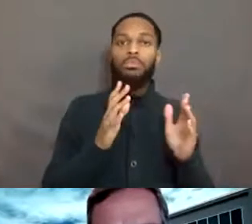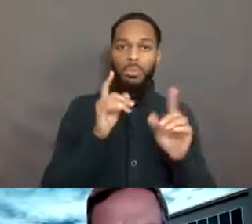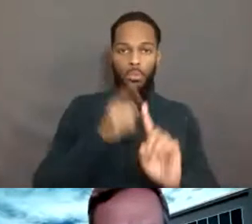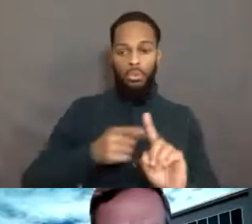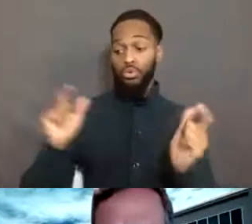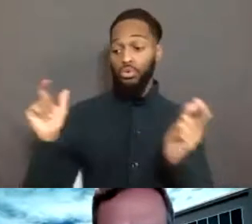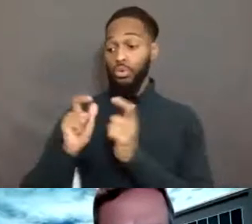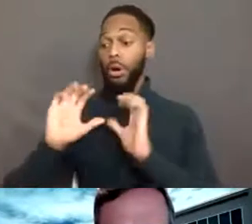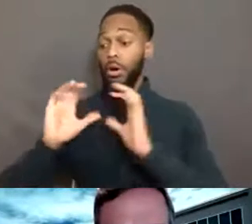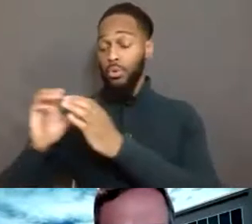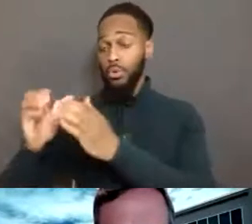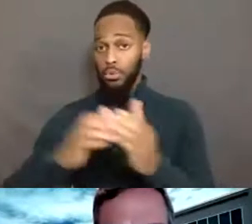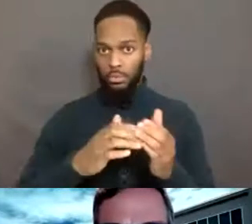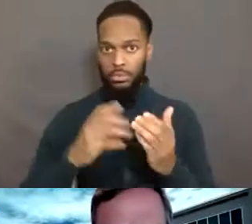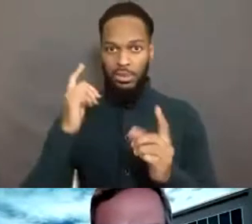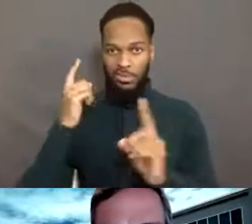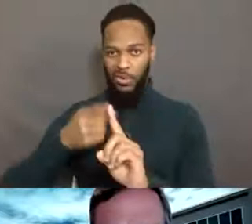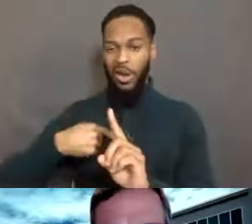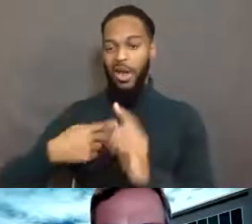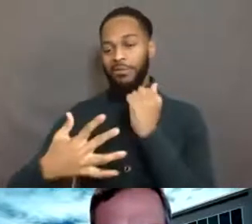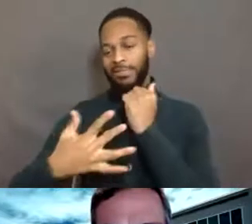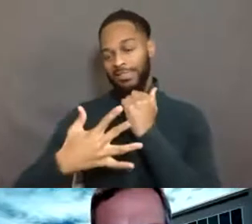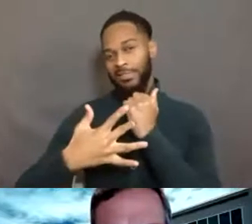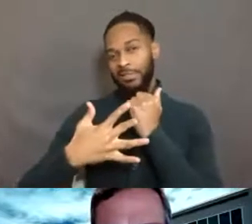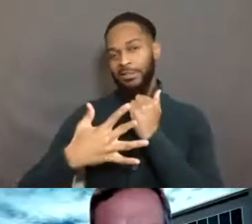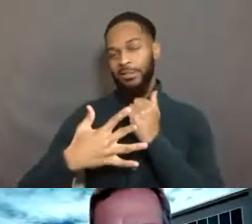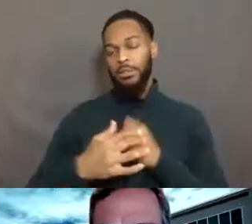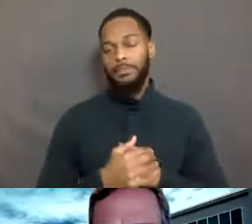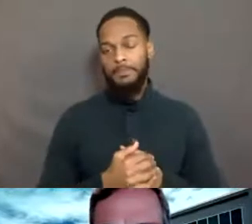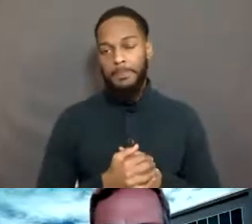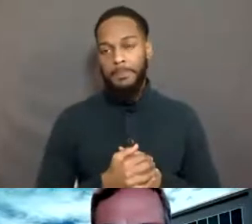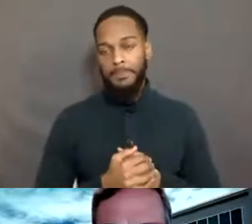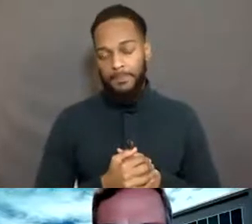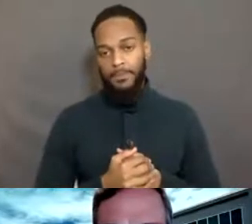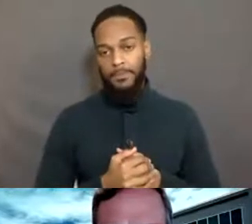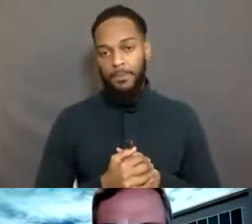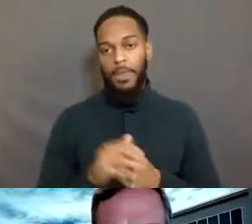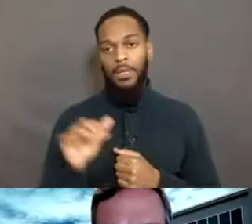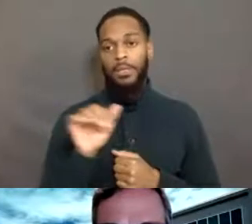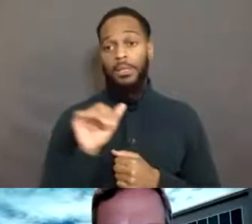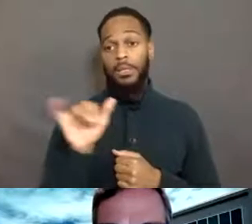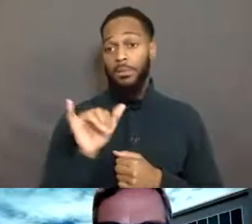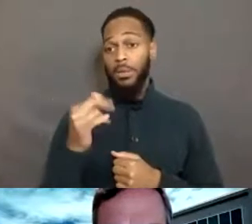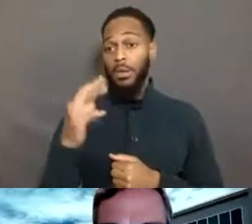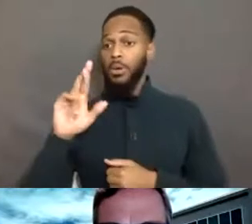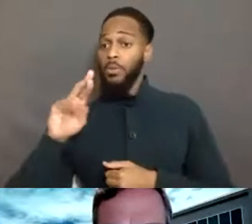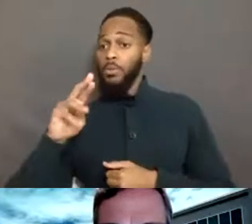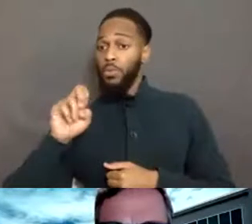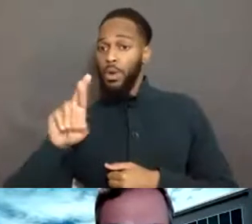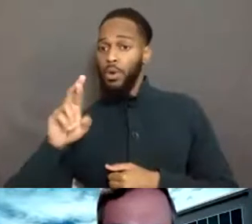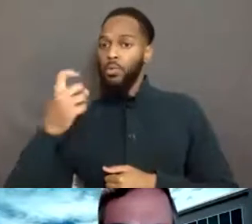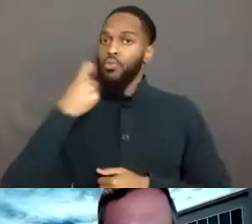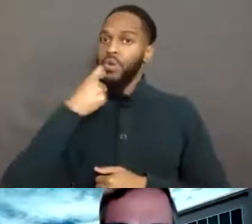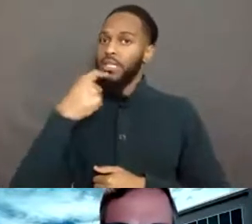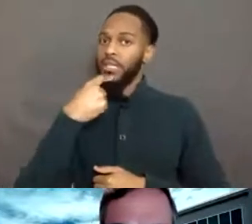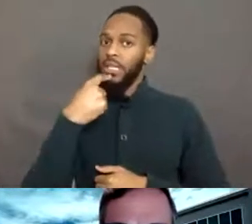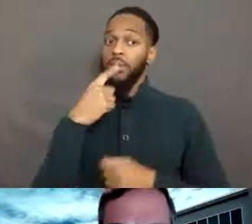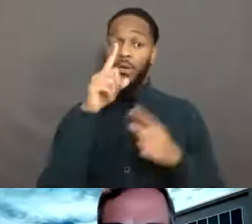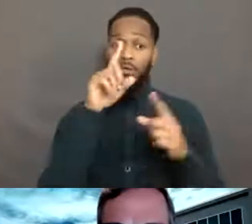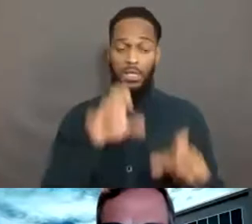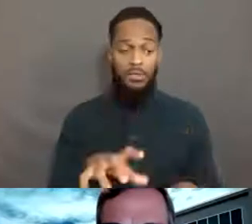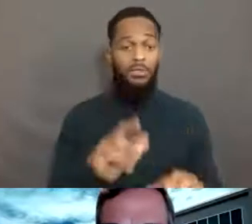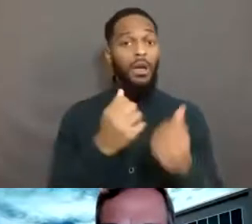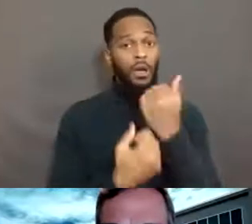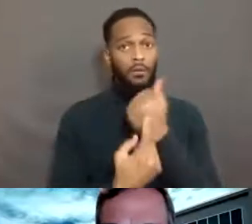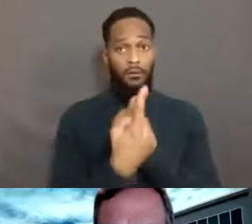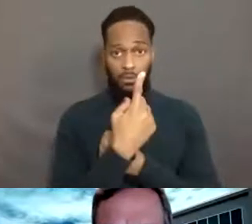addition, it supports scheduling the tests, as Mr. Romero said, weekly tests for everybody, students and staff, making sure that those who have